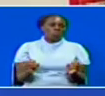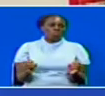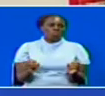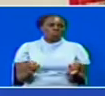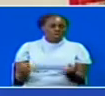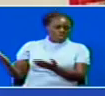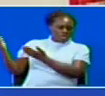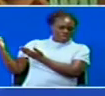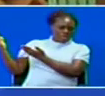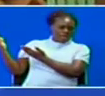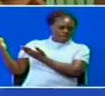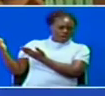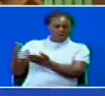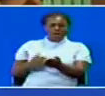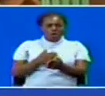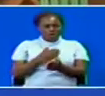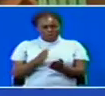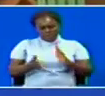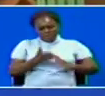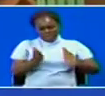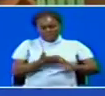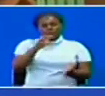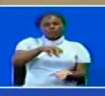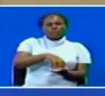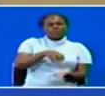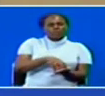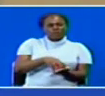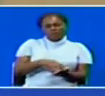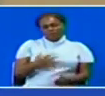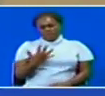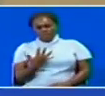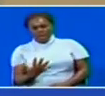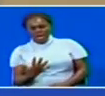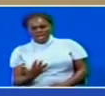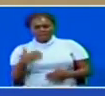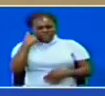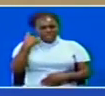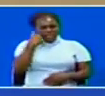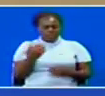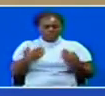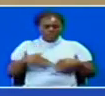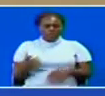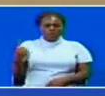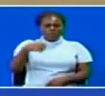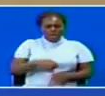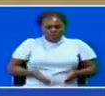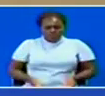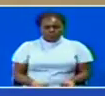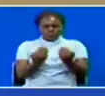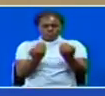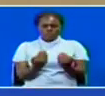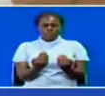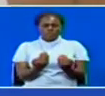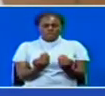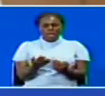At this facility that handles mostly emergency cases, only 5 patients have sought assistance at the maternity wing of the